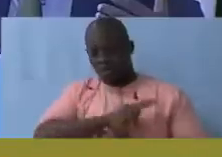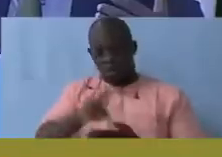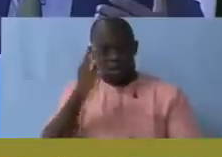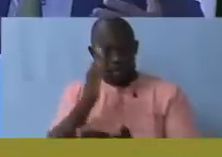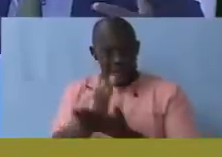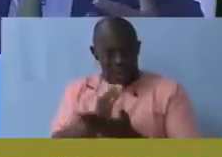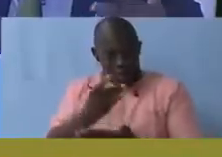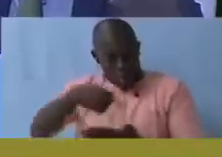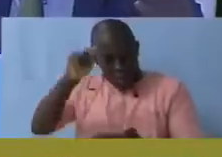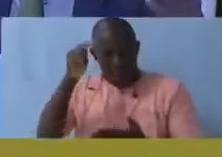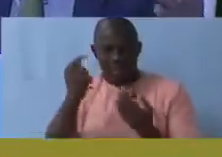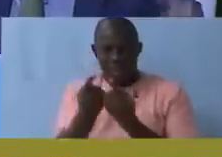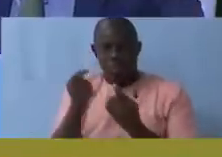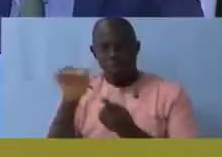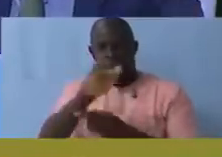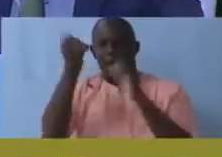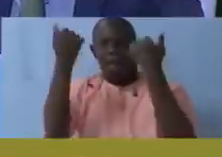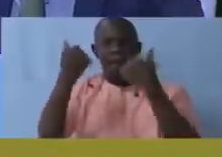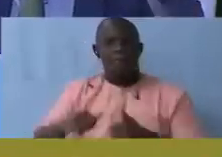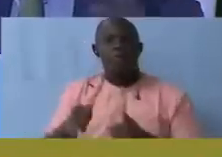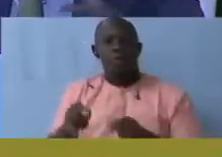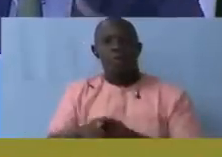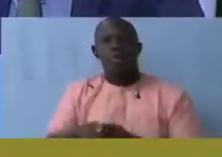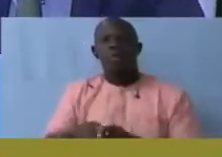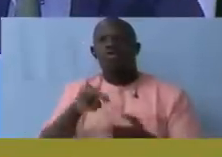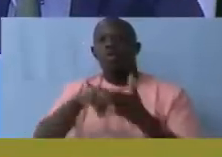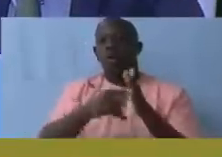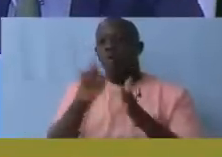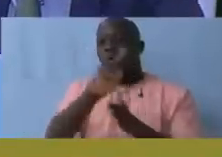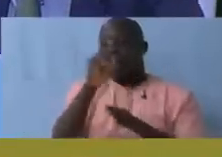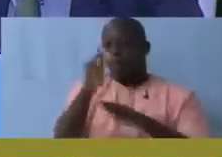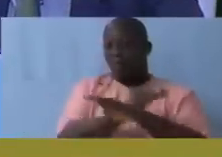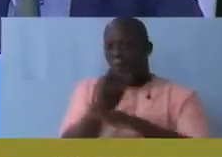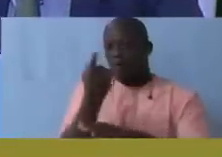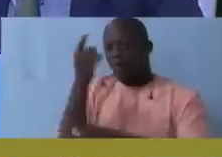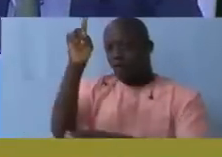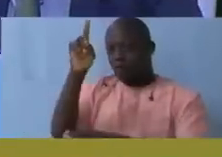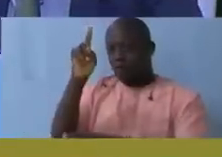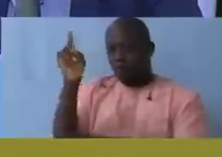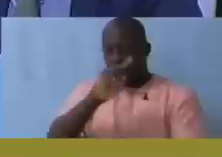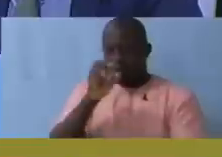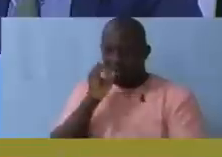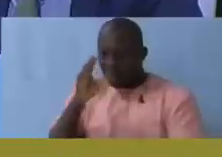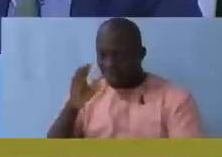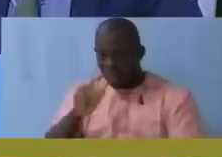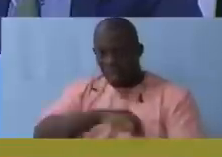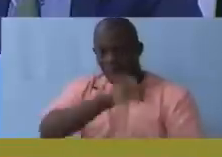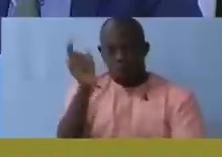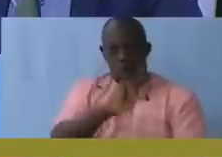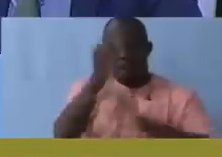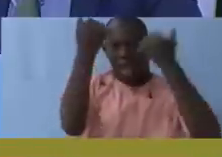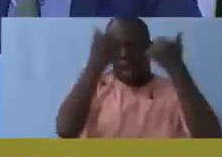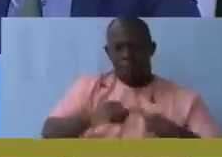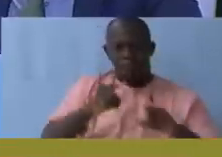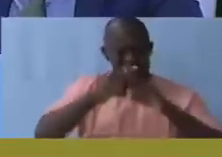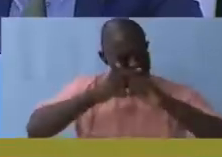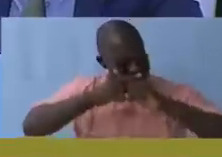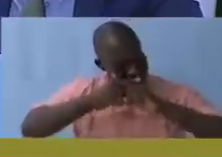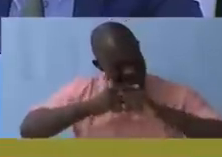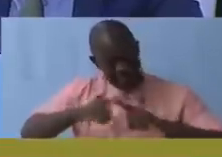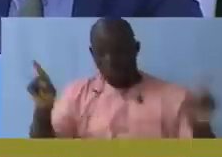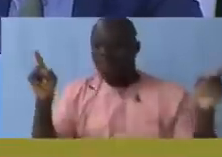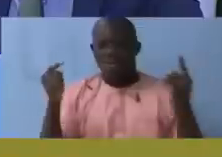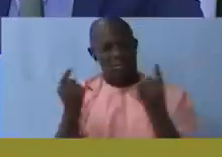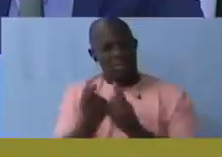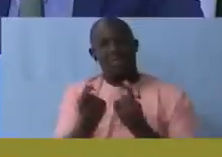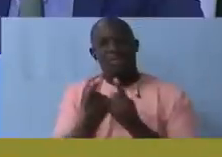So what they initially claimed and what happened was completely different. Completely different, completely